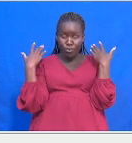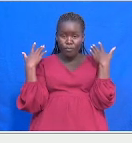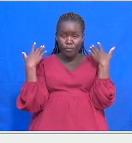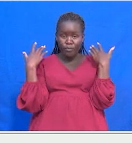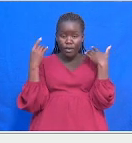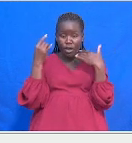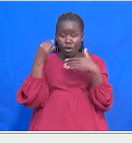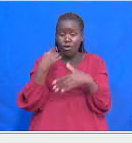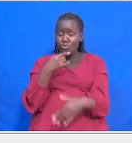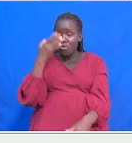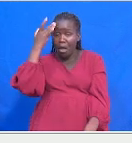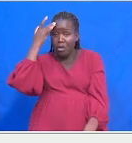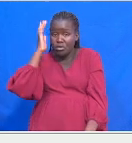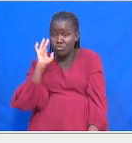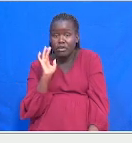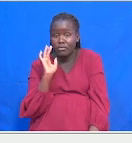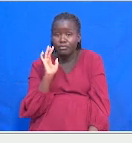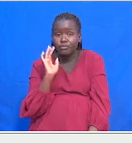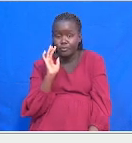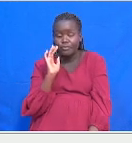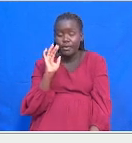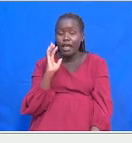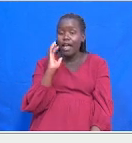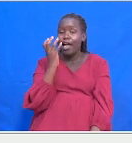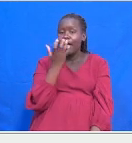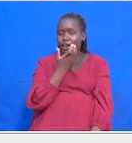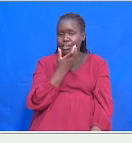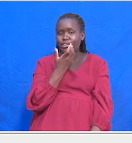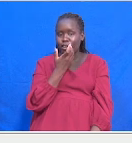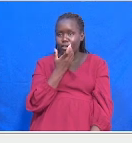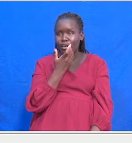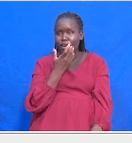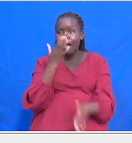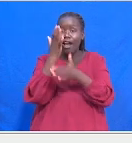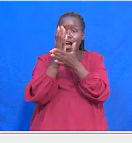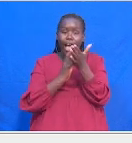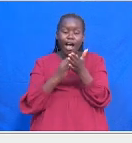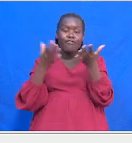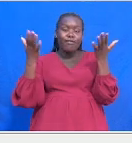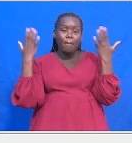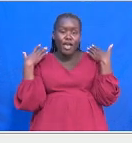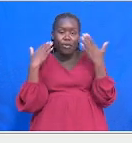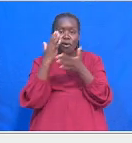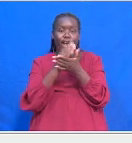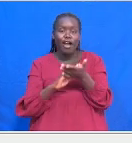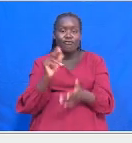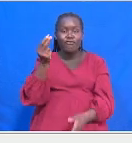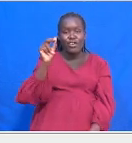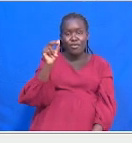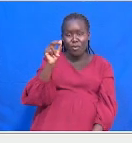And for those who do not know, the Deputy President is half Meru, half Kikuyu. His